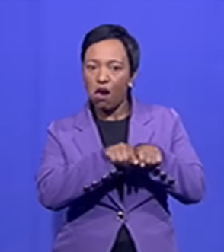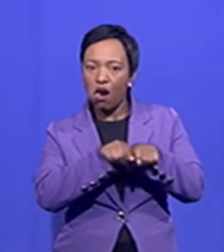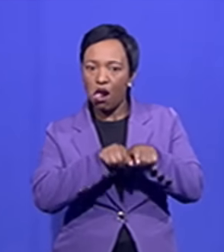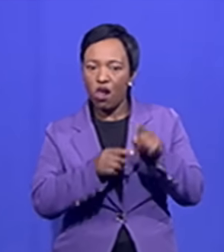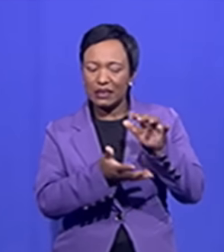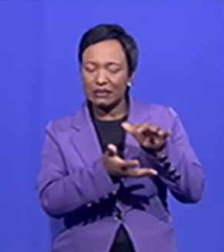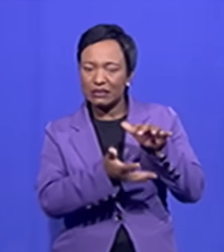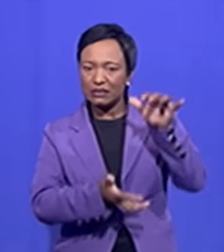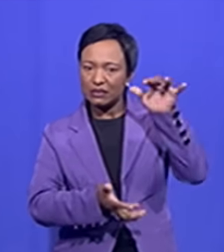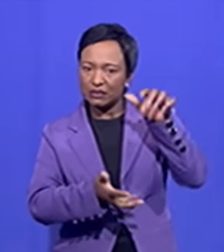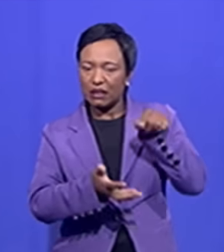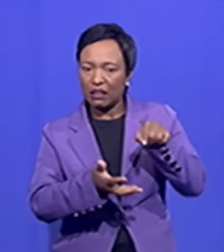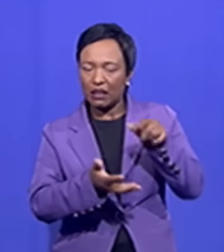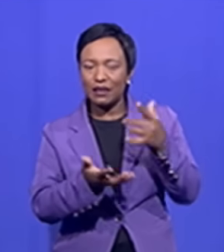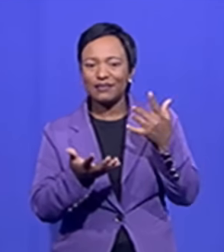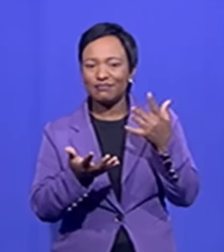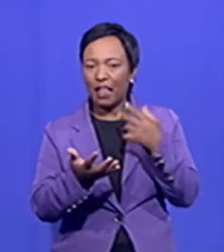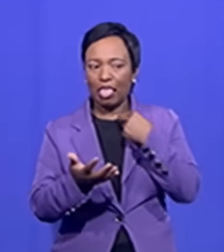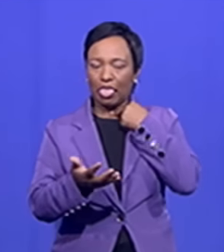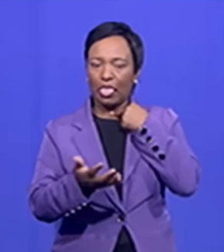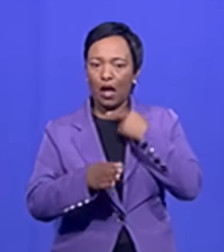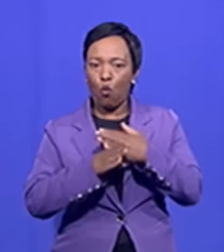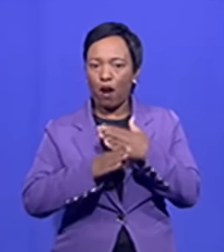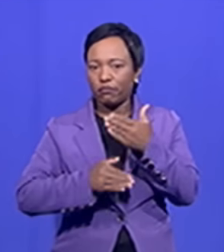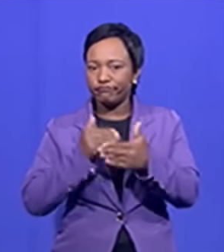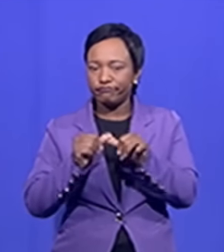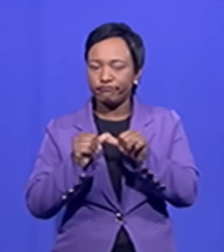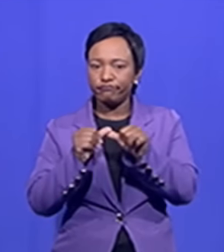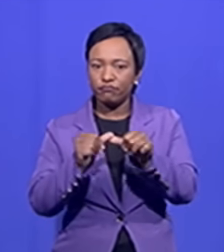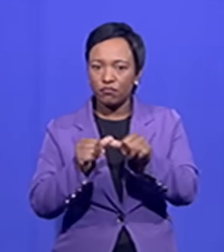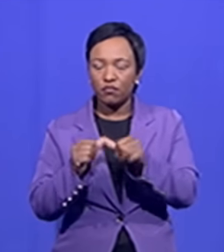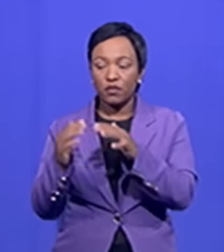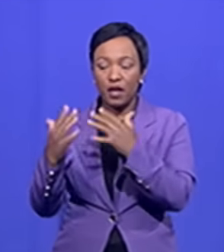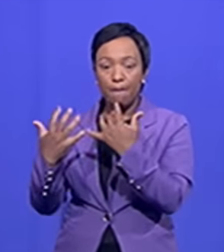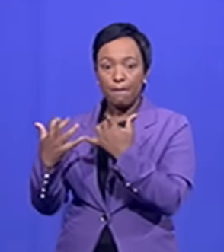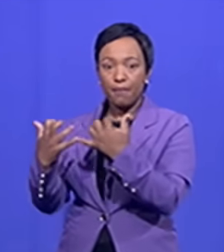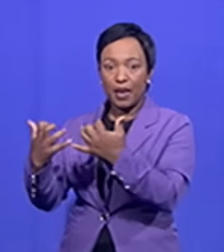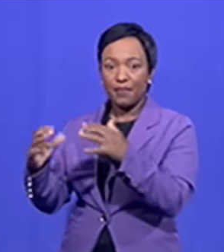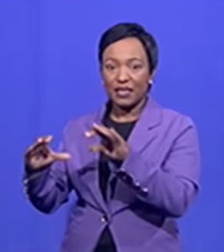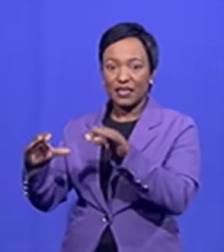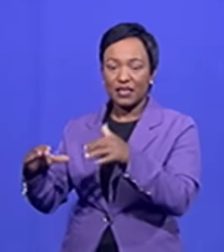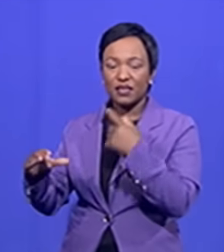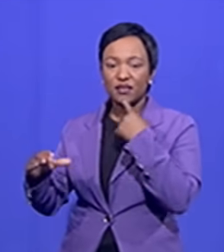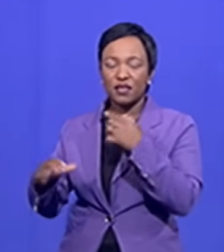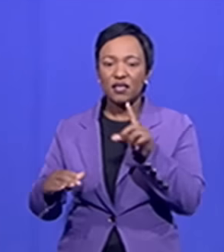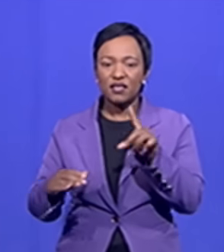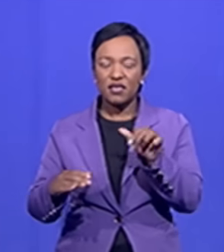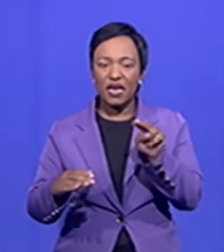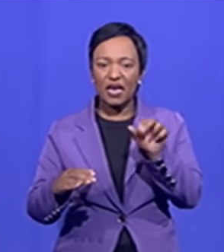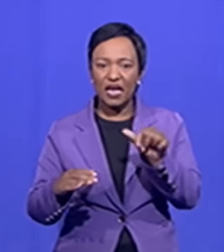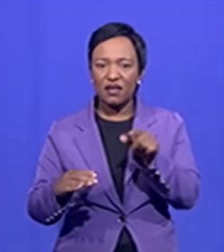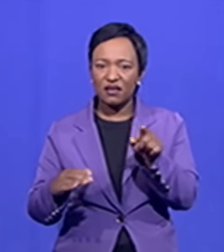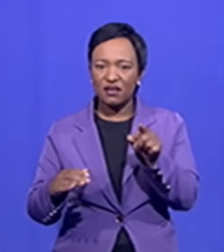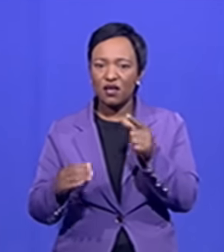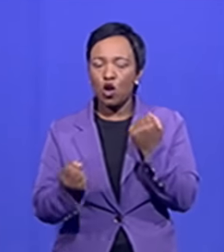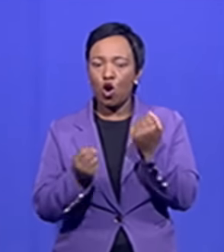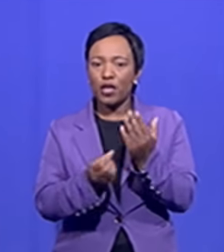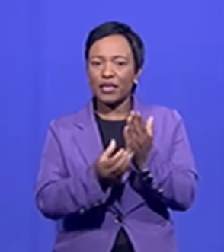phetha mosebetsi. Mathwasong a selemo sena lekala la diphatlalatso parlamenteng le hlalositse ha sephetho sa diteko tsa DNA dinyeweng tse